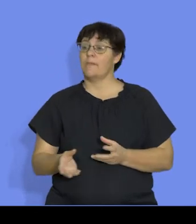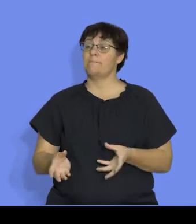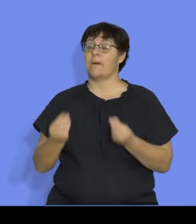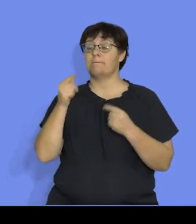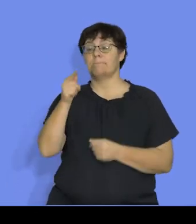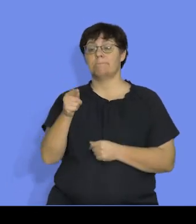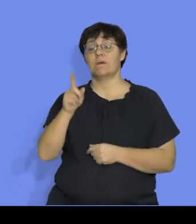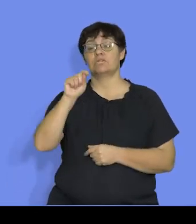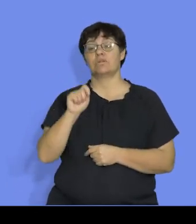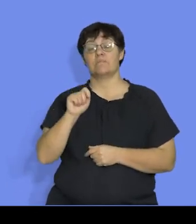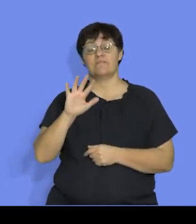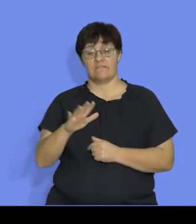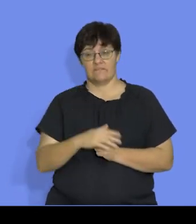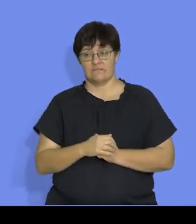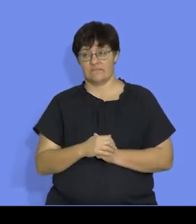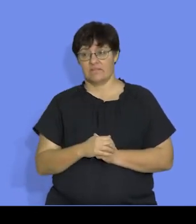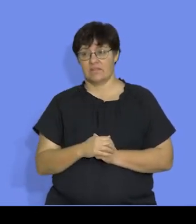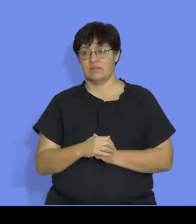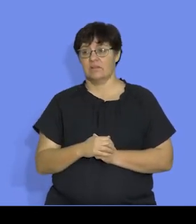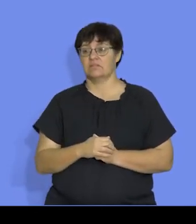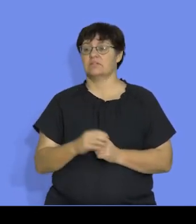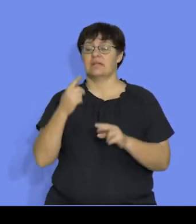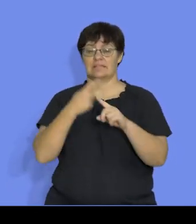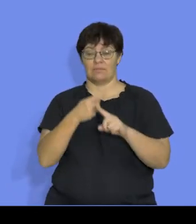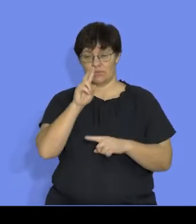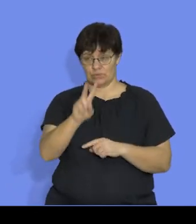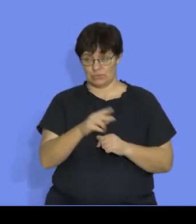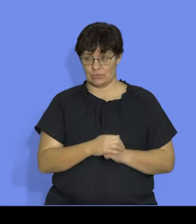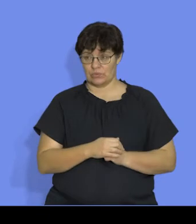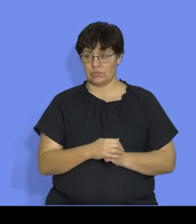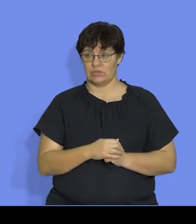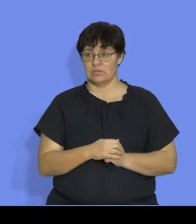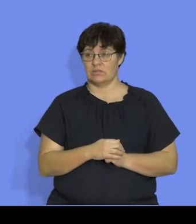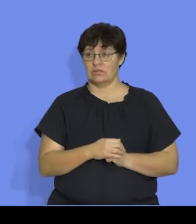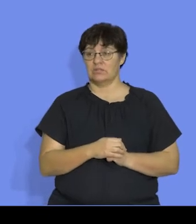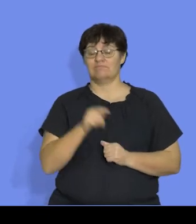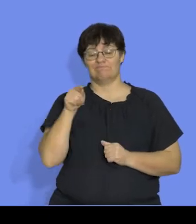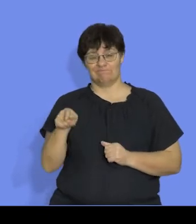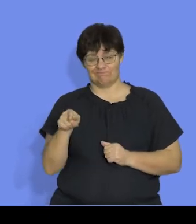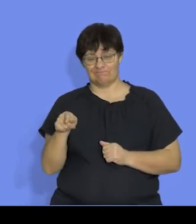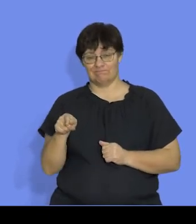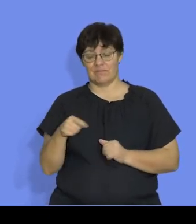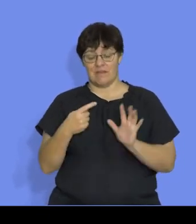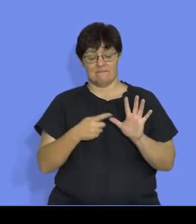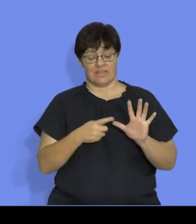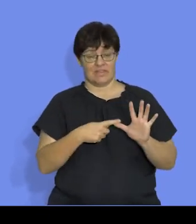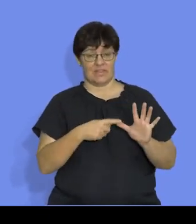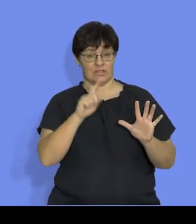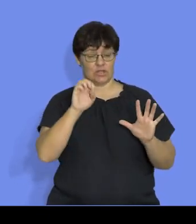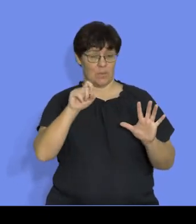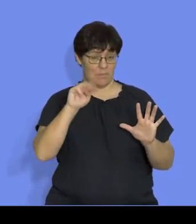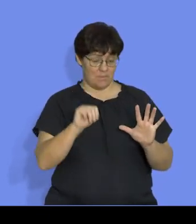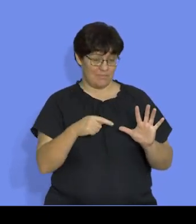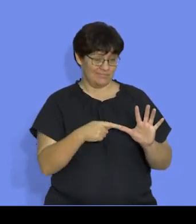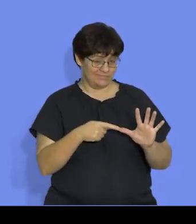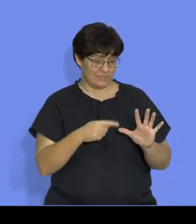the value of term 5, I'm going to multiply by 2. So that means that the value of the fifth term